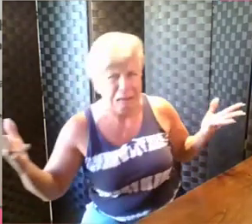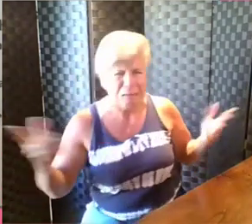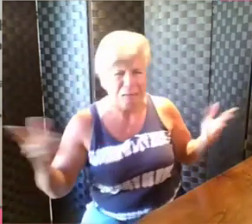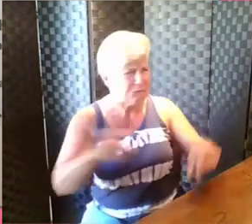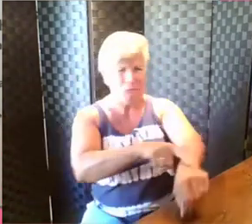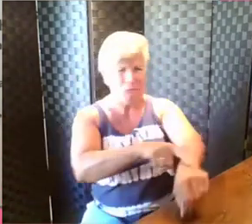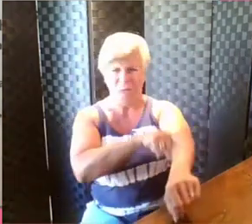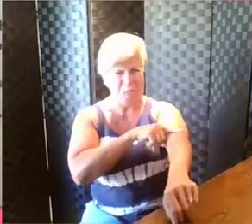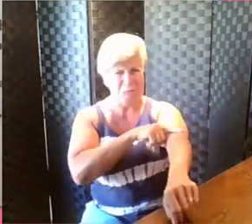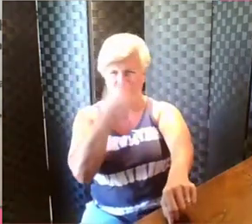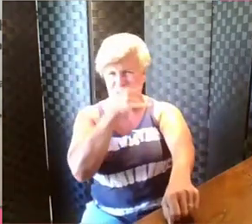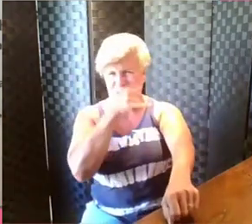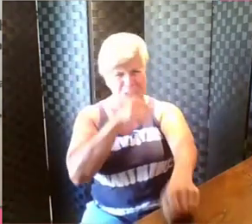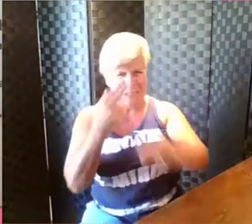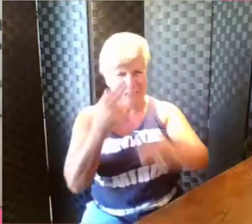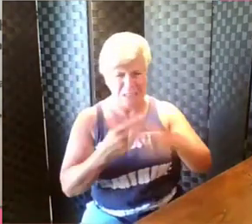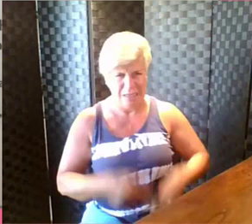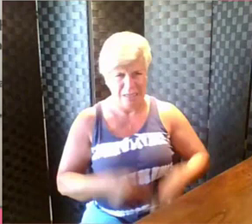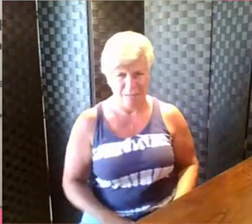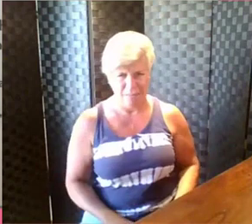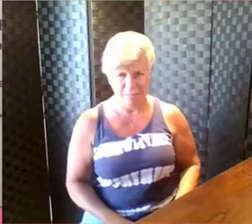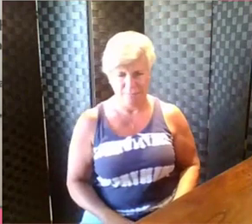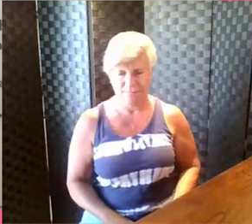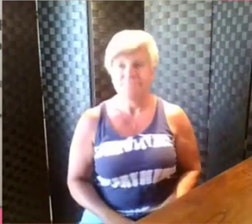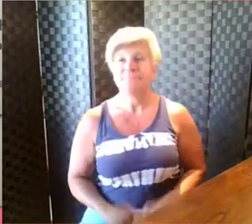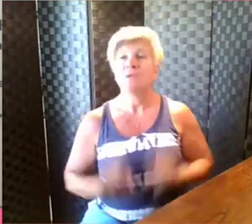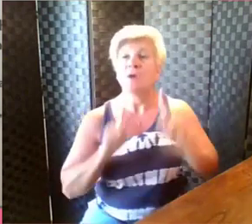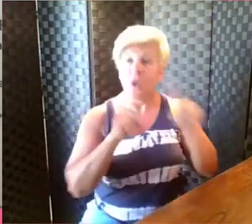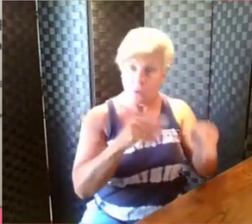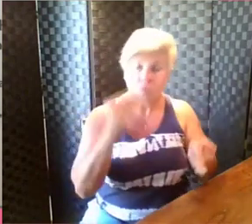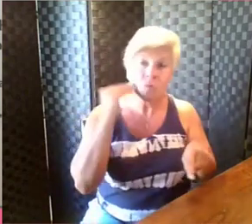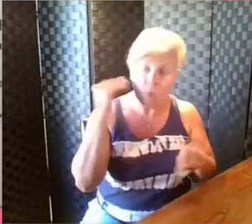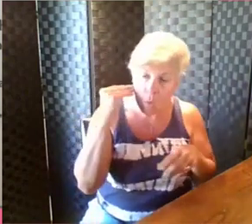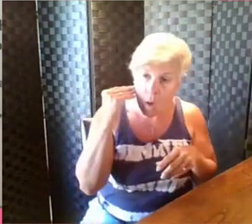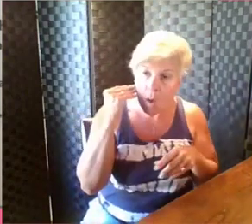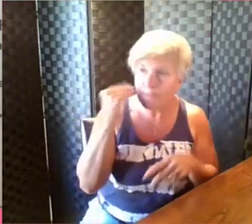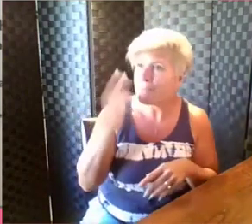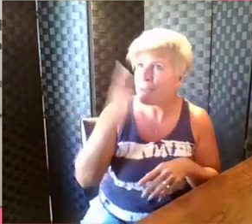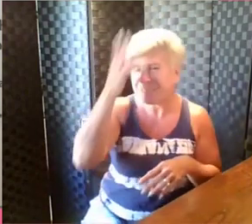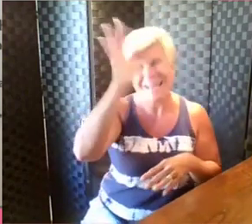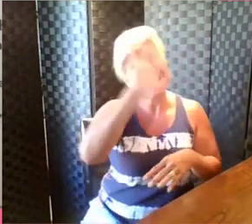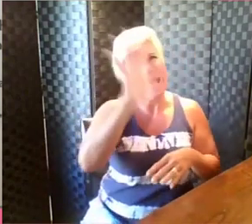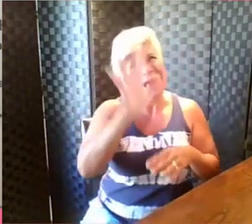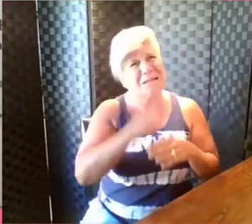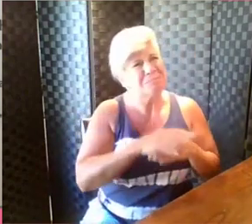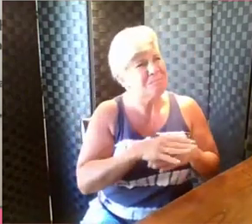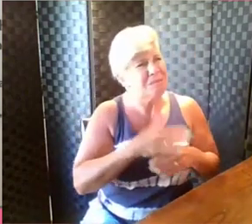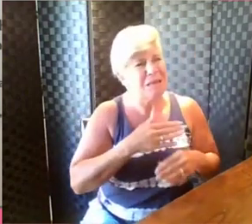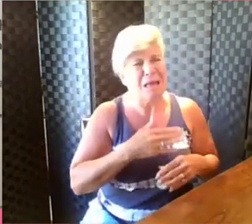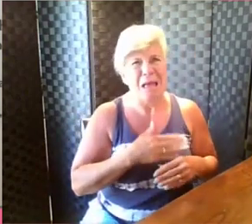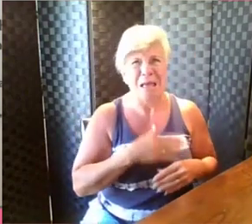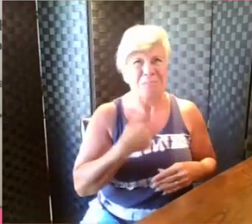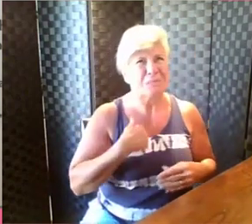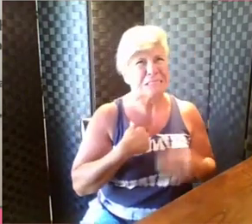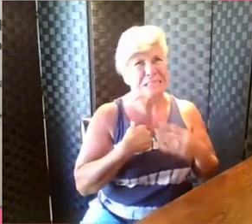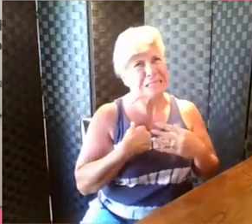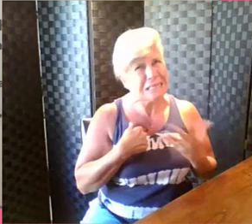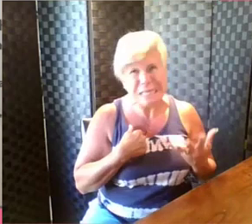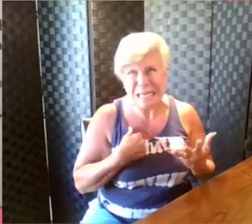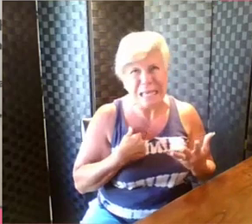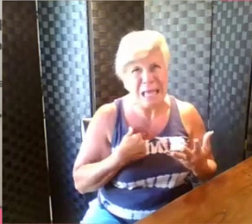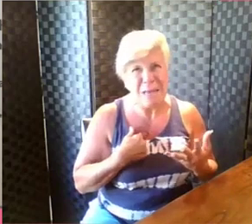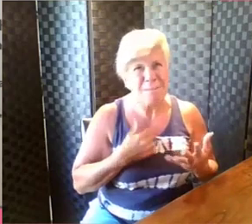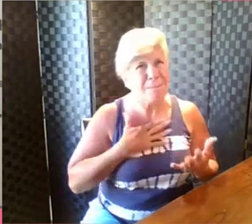her father. School is no place for me, said Chrysanthemum. They said I even look like a flower.